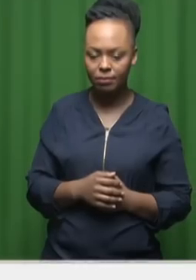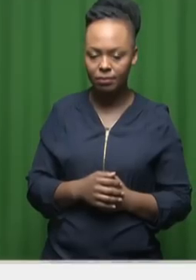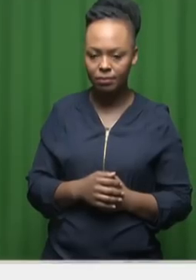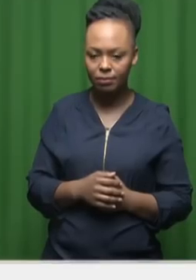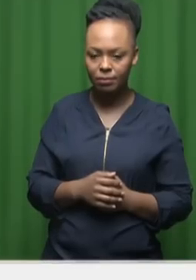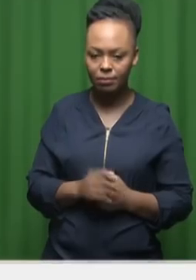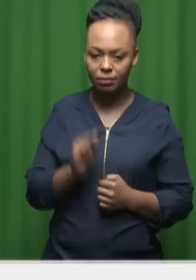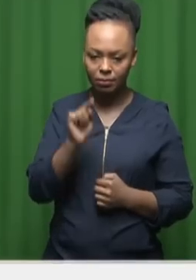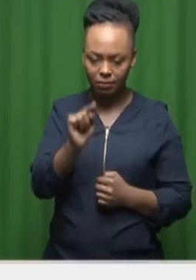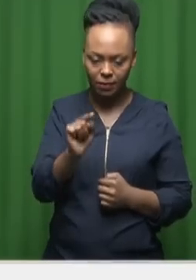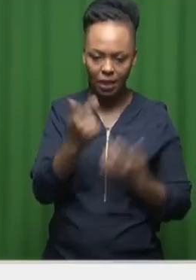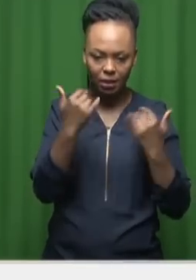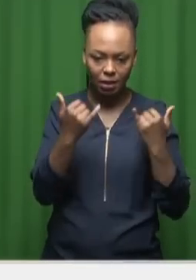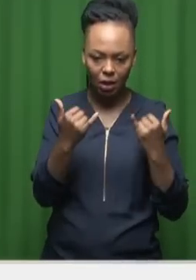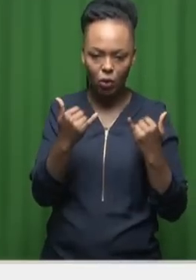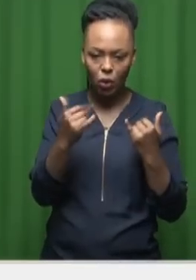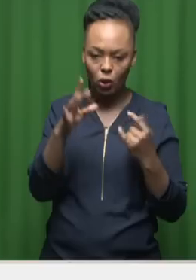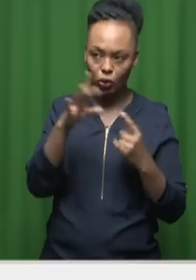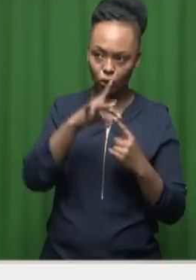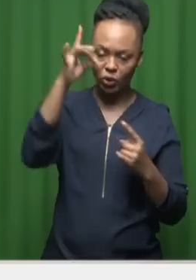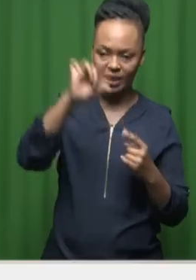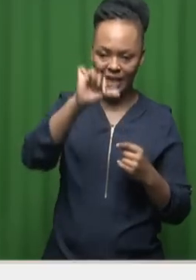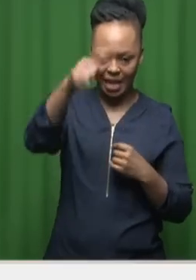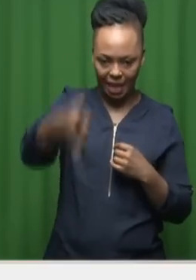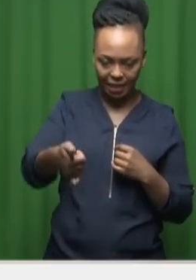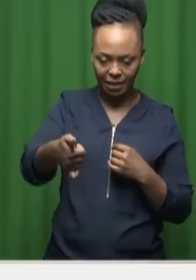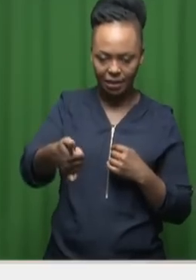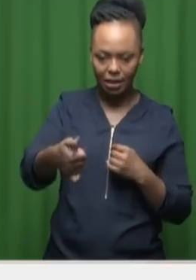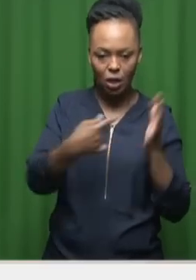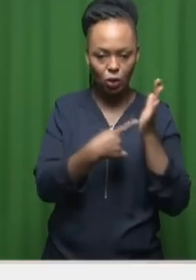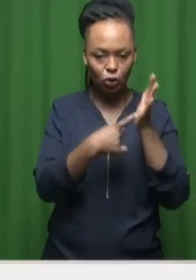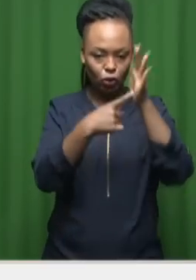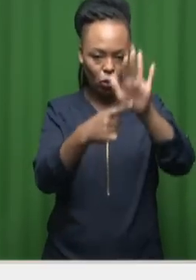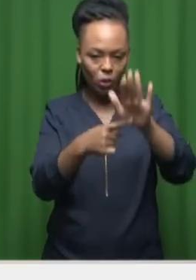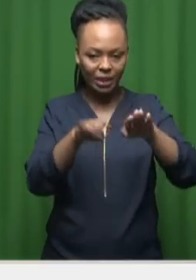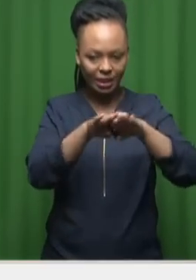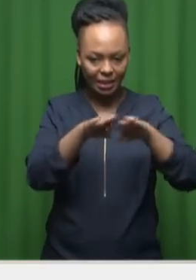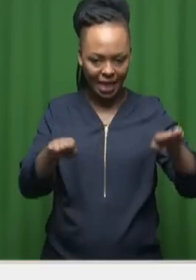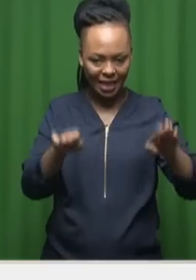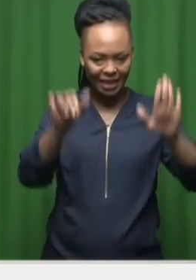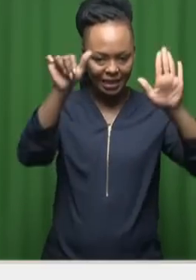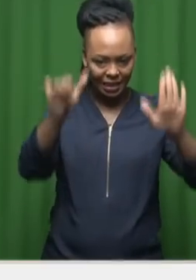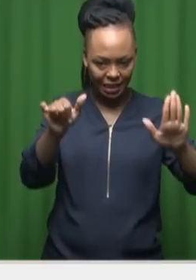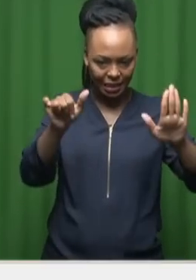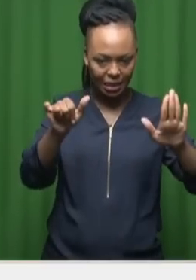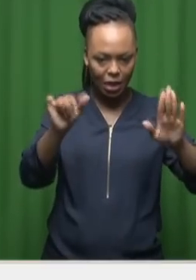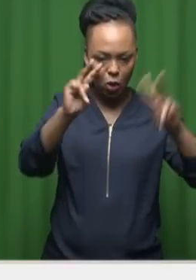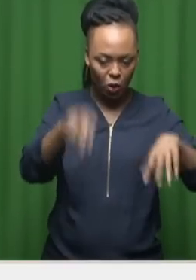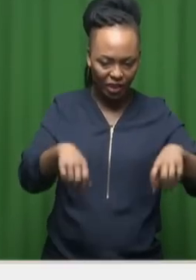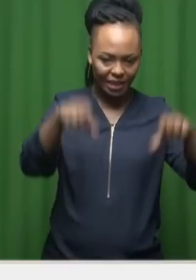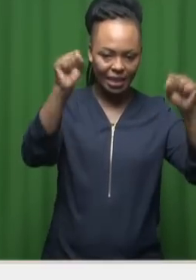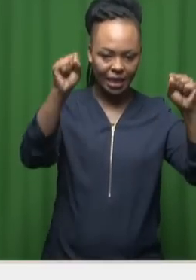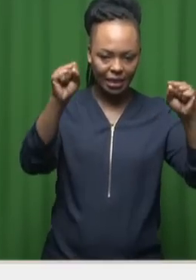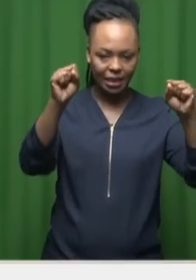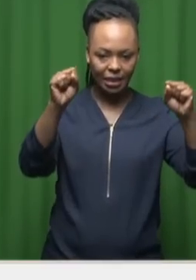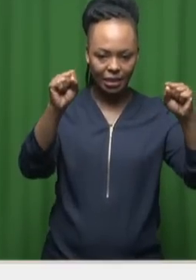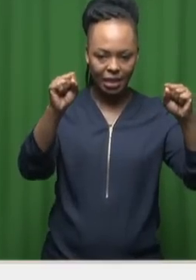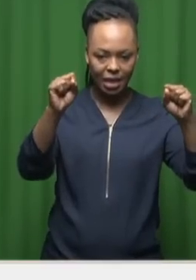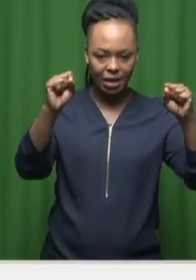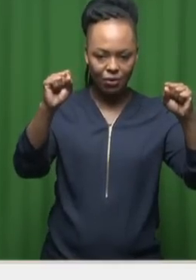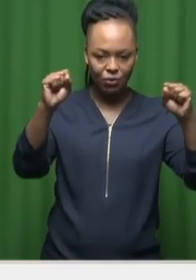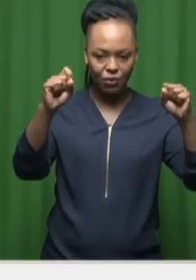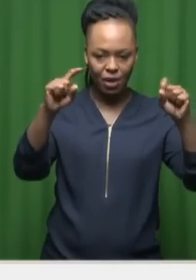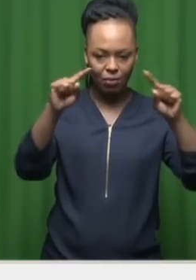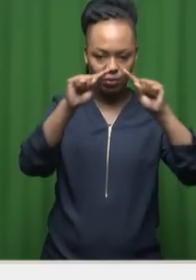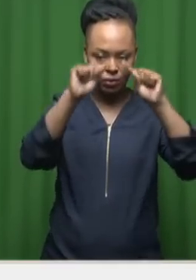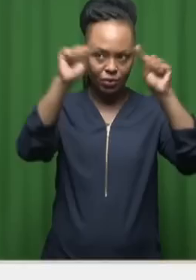Right, and if you just show the very next one, it will show we're going to have stage 6 load shedding. We're going to drop that red curve.